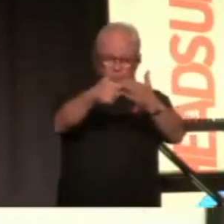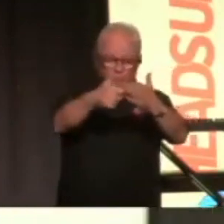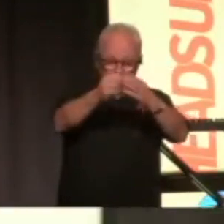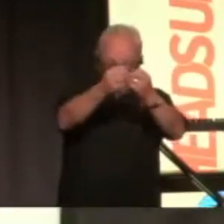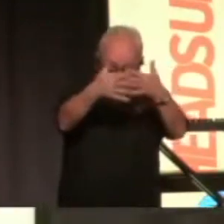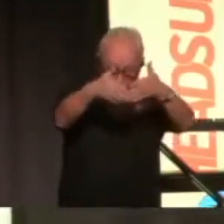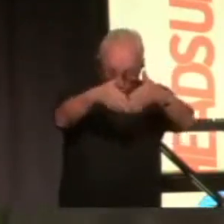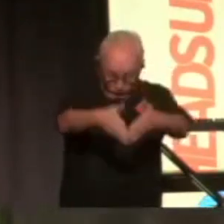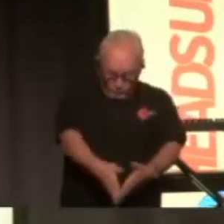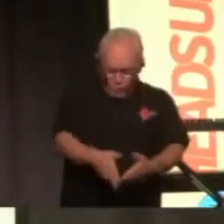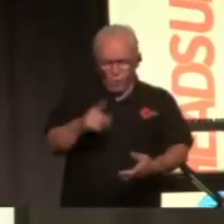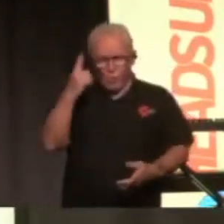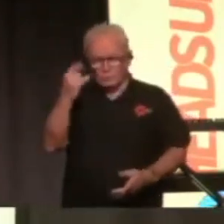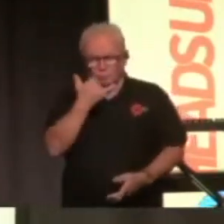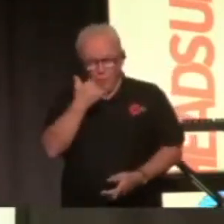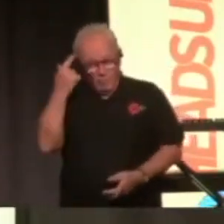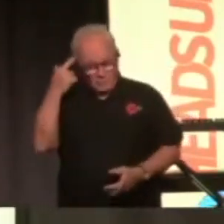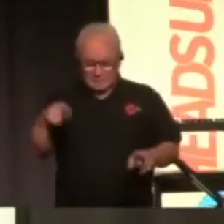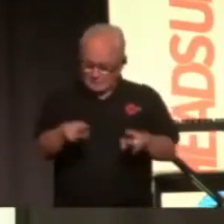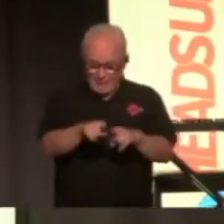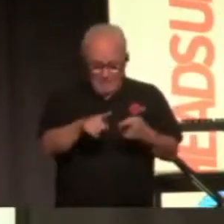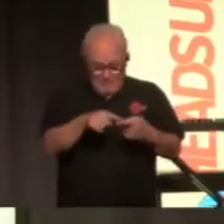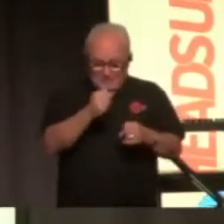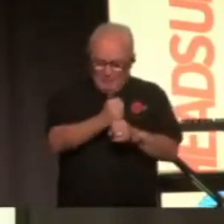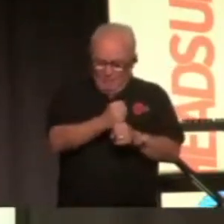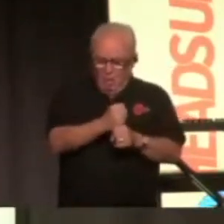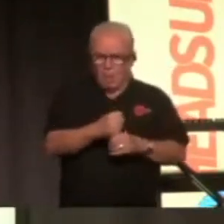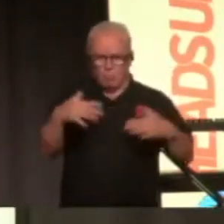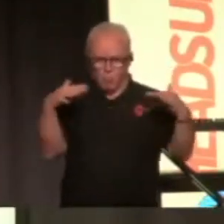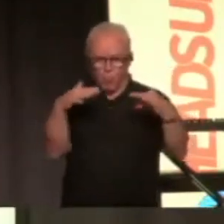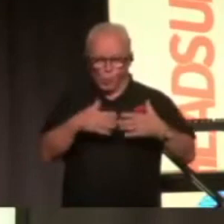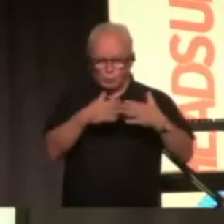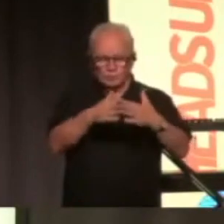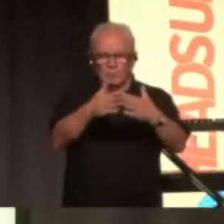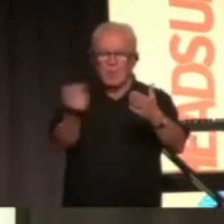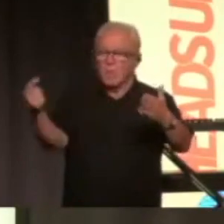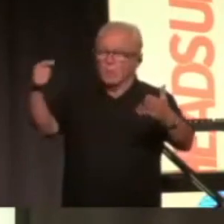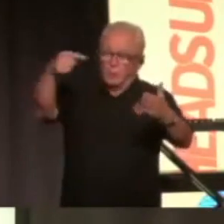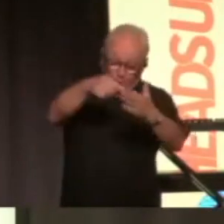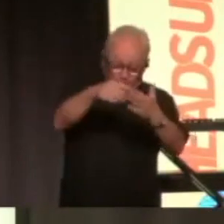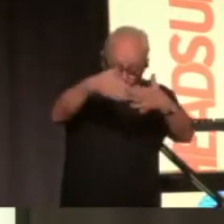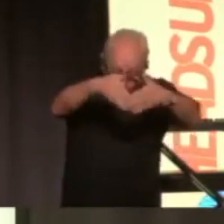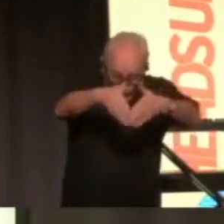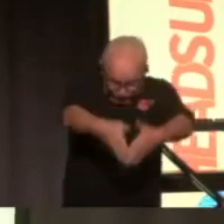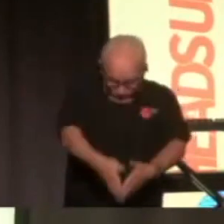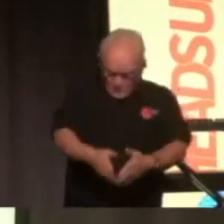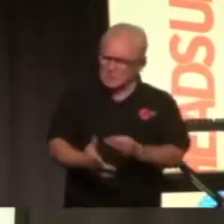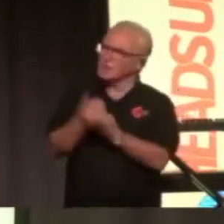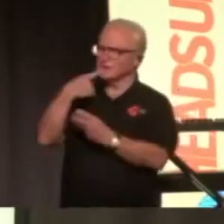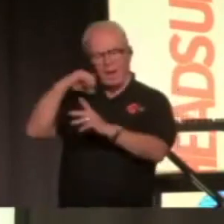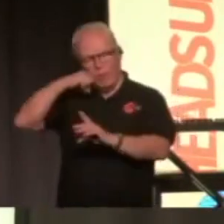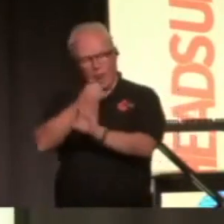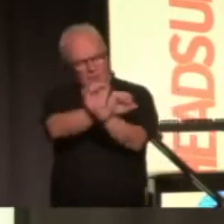Just a wrong thought can torpedo a battleship. God says, I'm going to protect you. I can protect you and